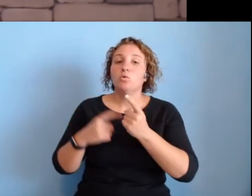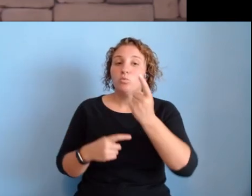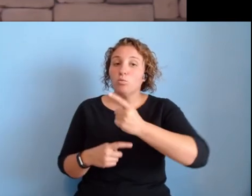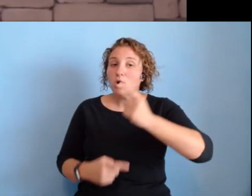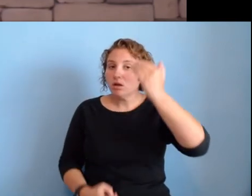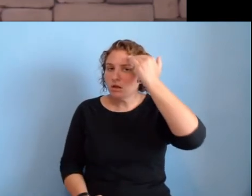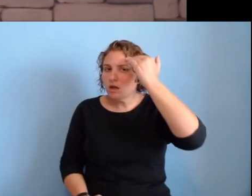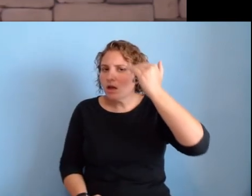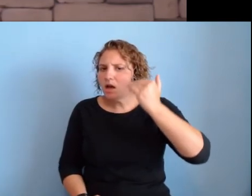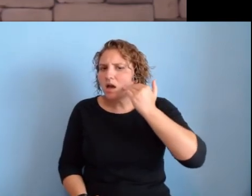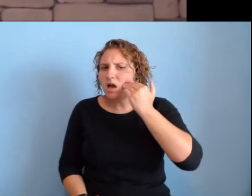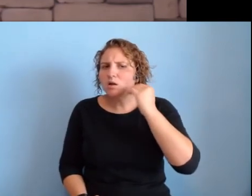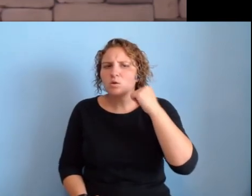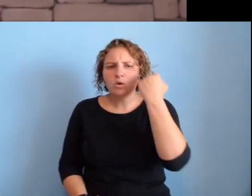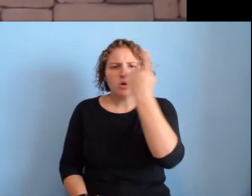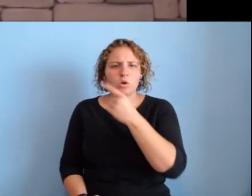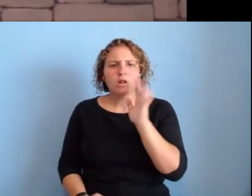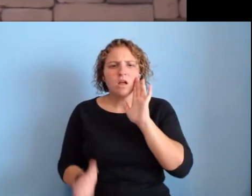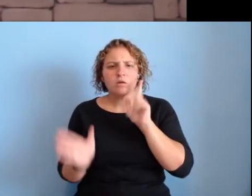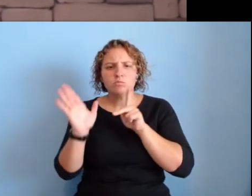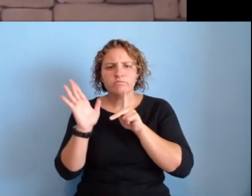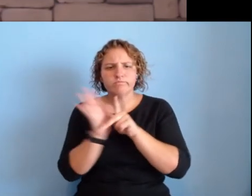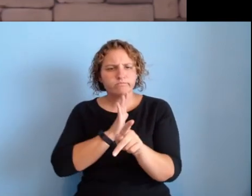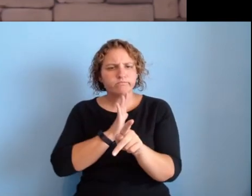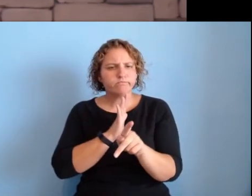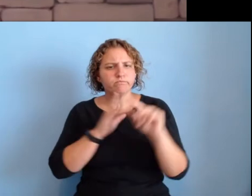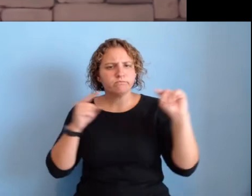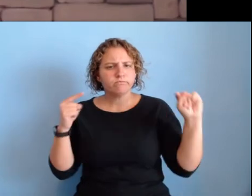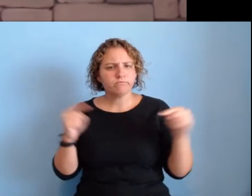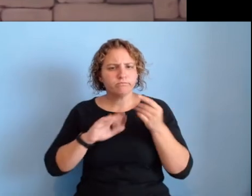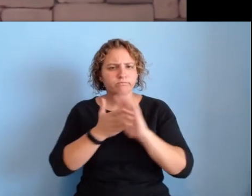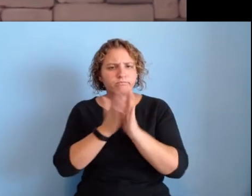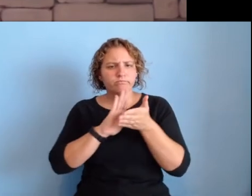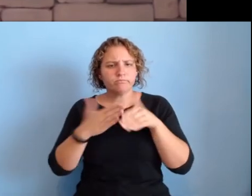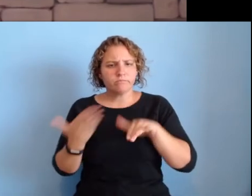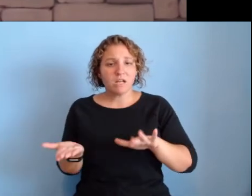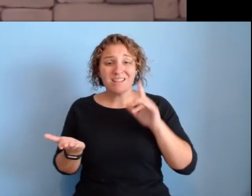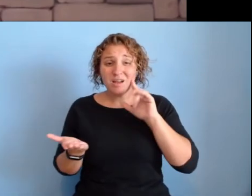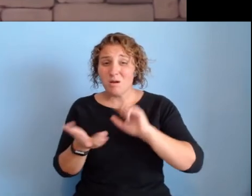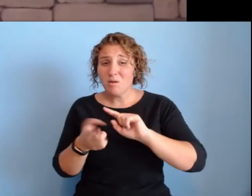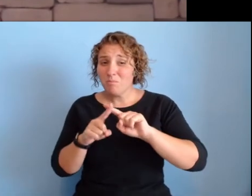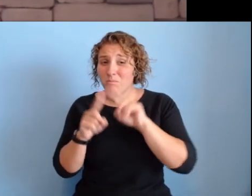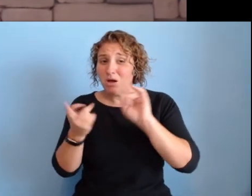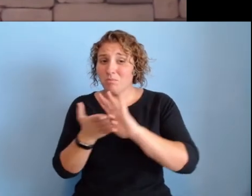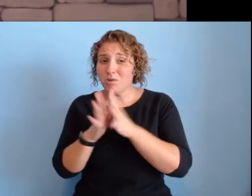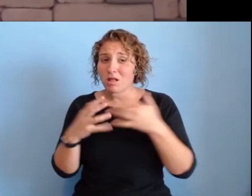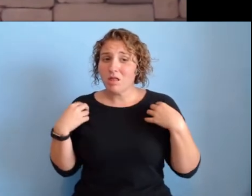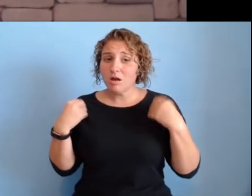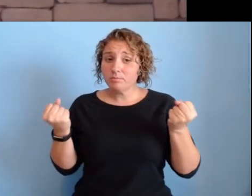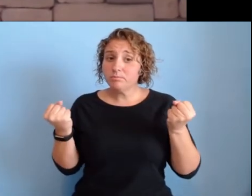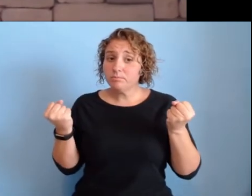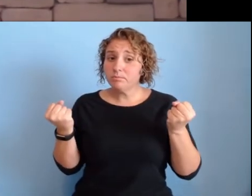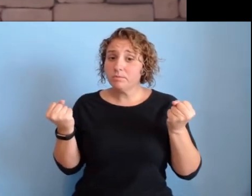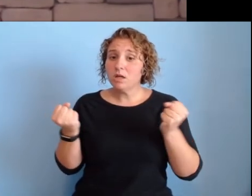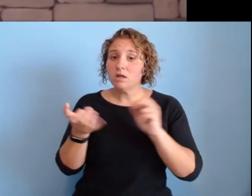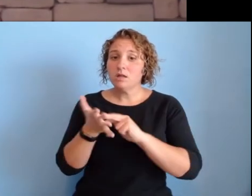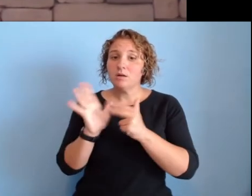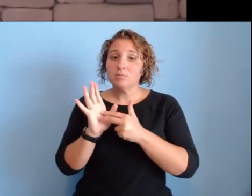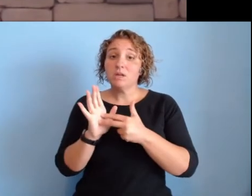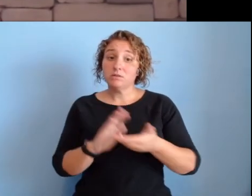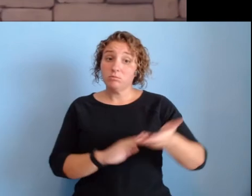as it were wounded to death. And his deadly wound was healed. Which means he was,